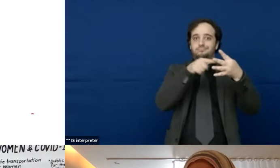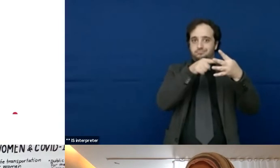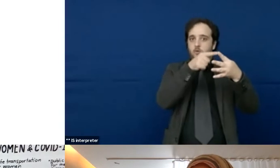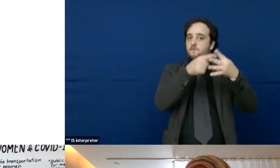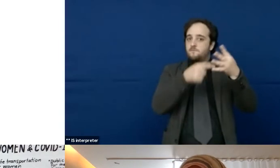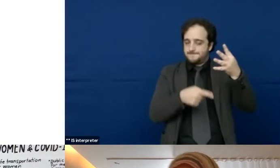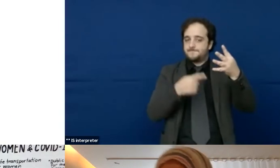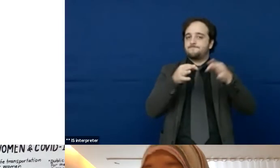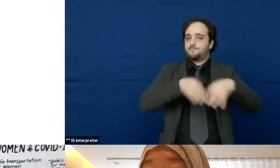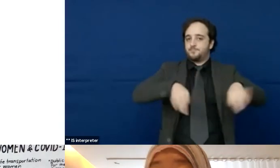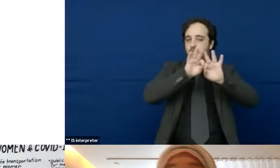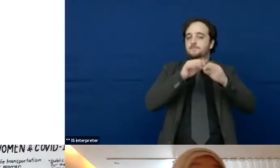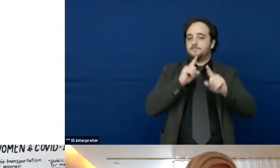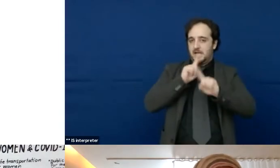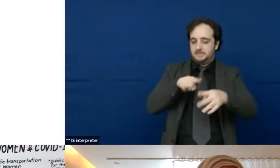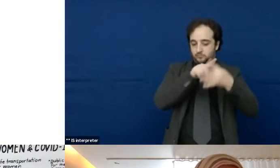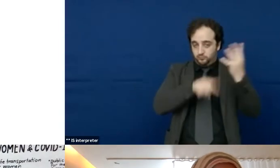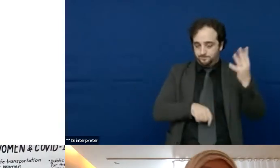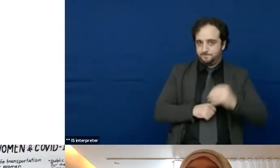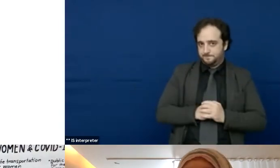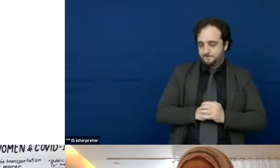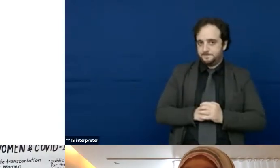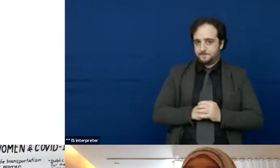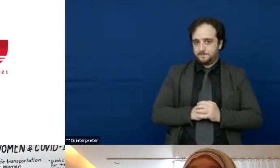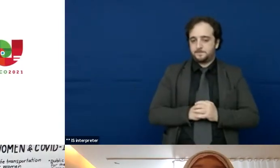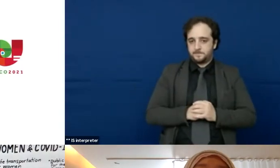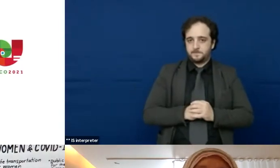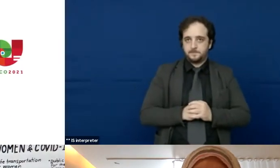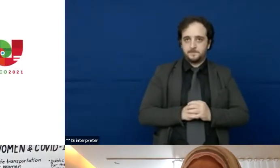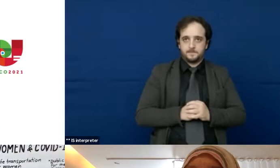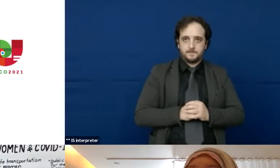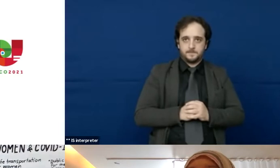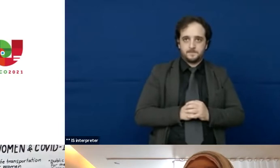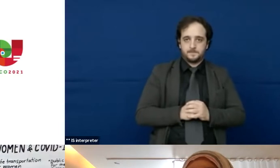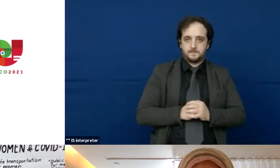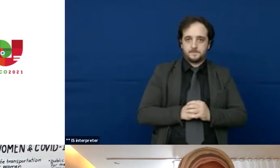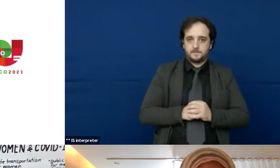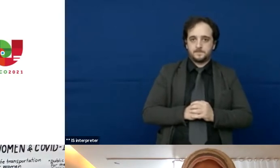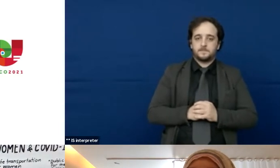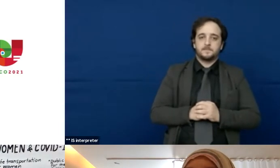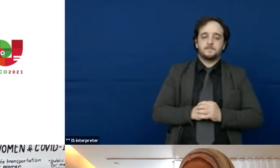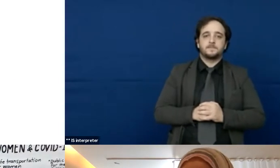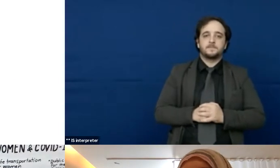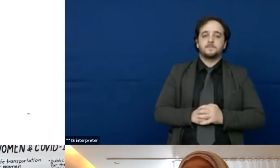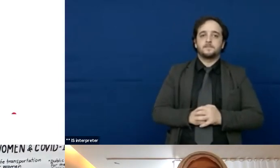that we must commit to ensure a genuine focus on addressing